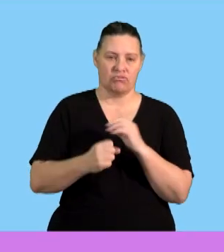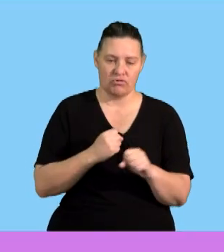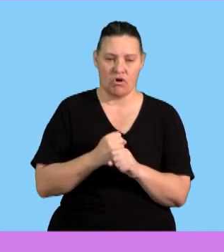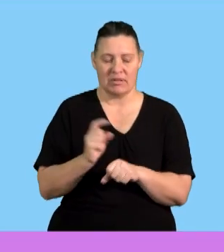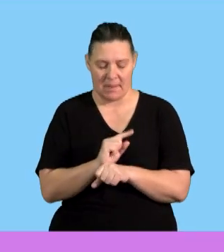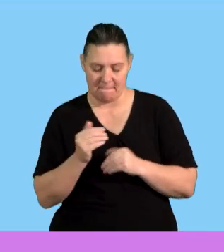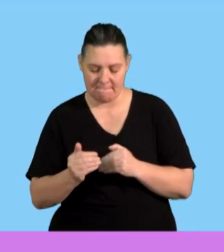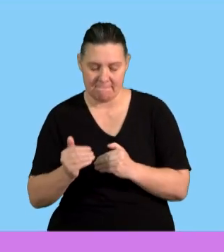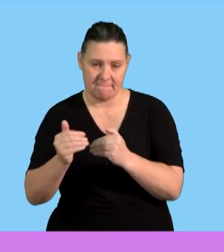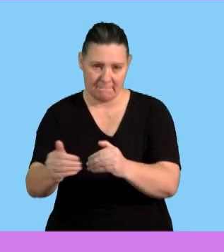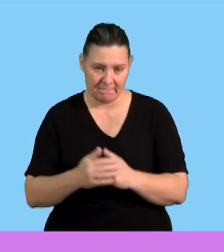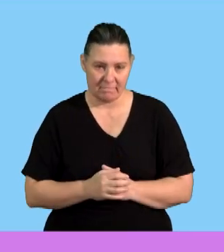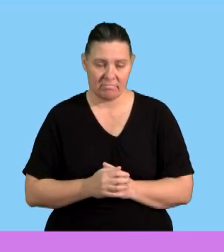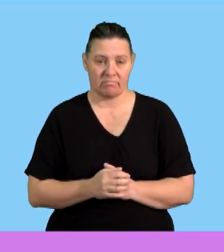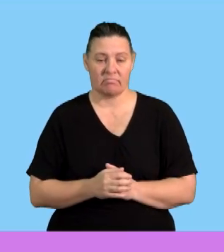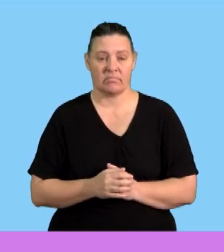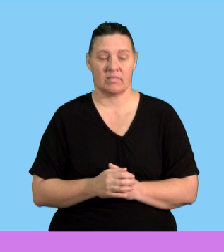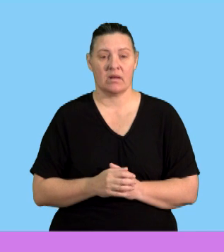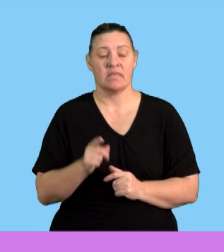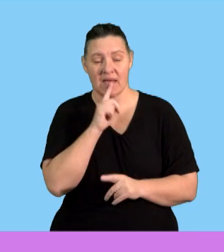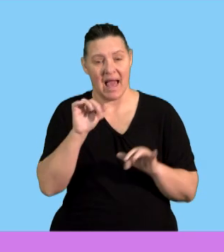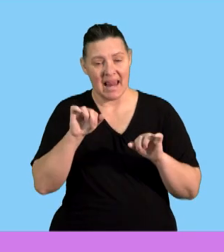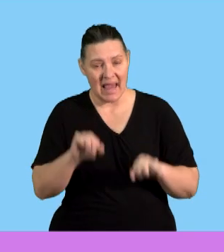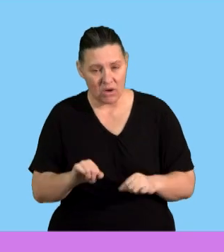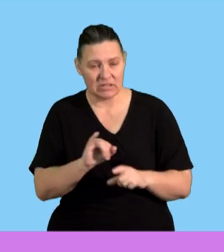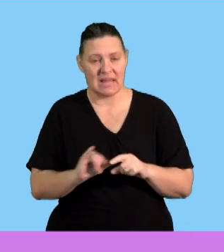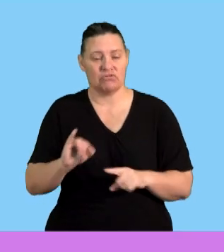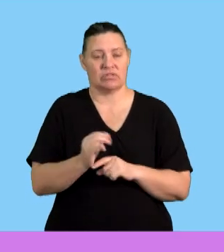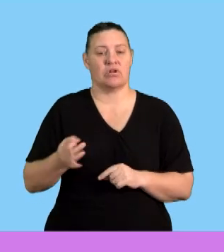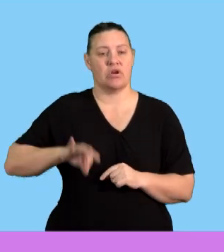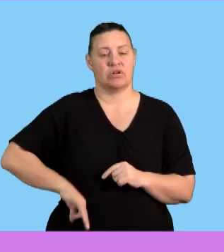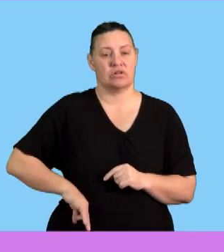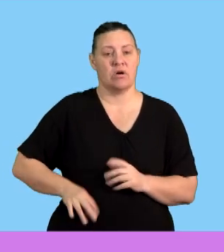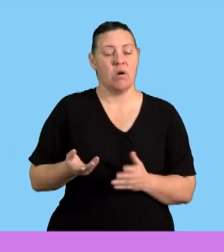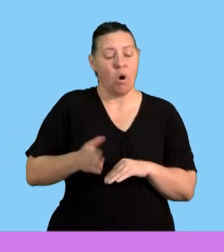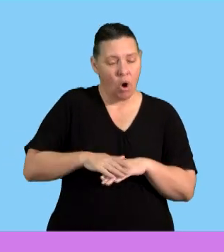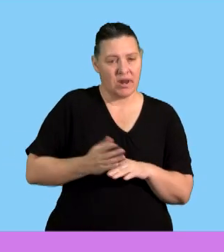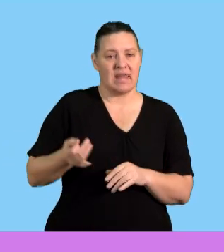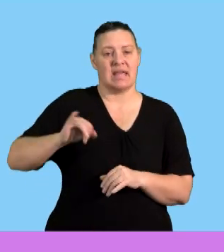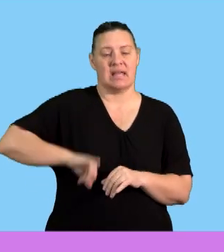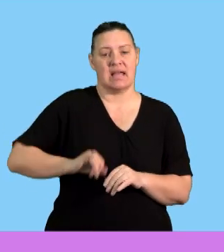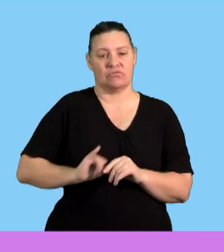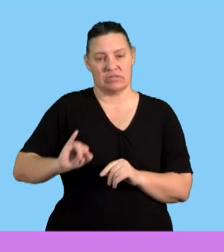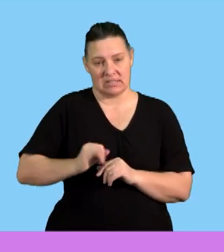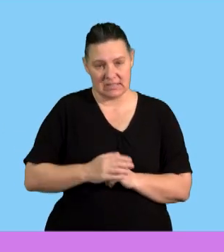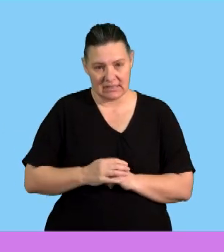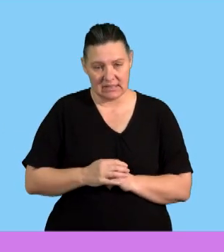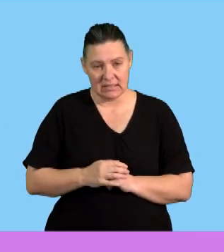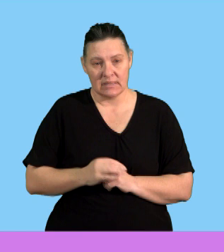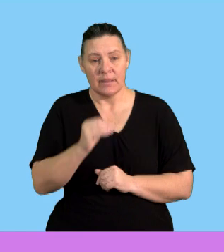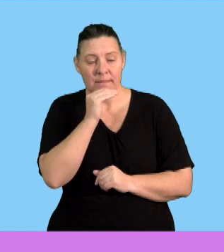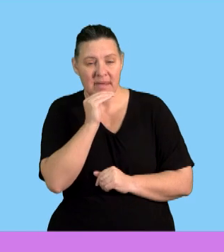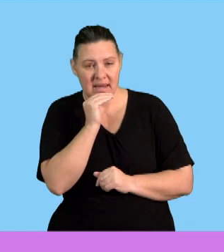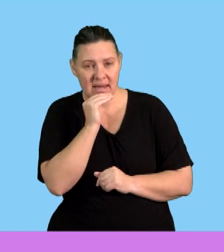after every period. The compound interest allow interest to be earned on interest, like I just said.